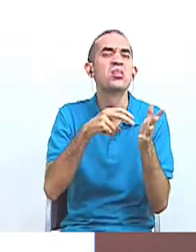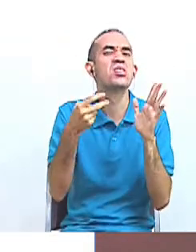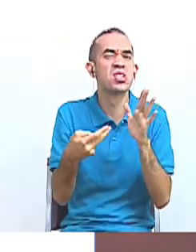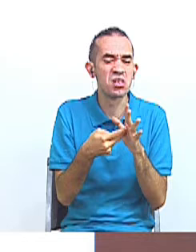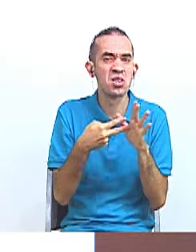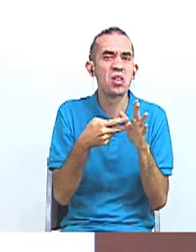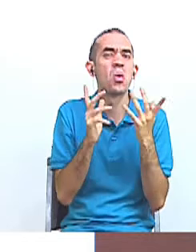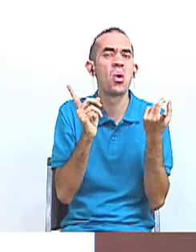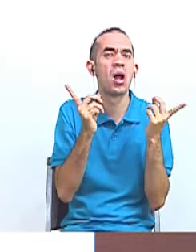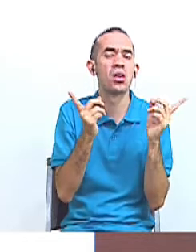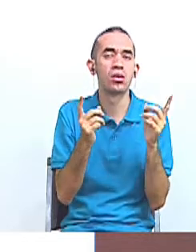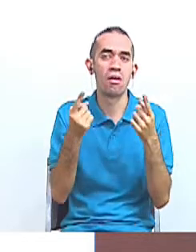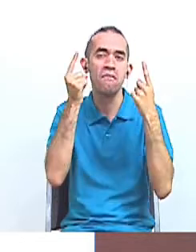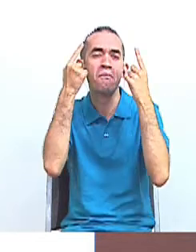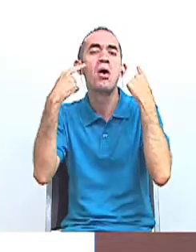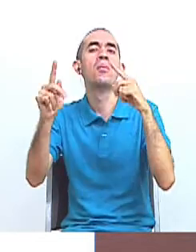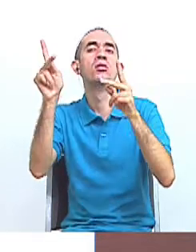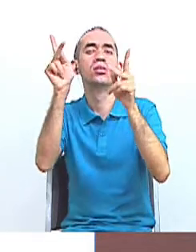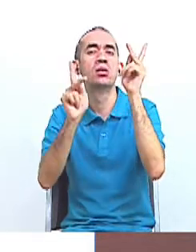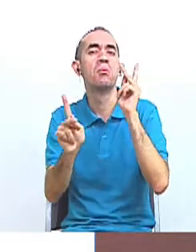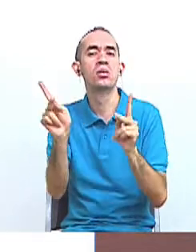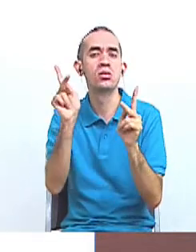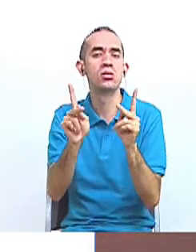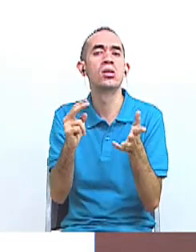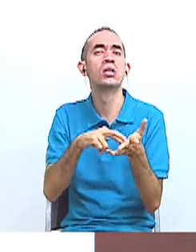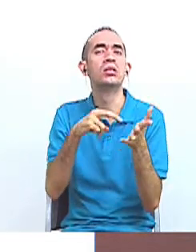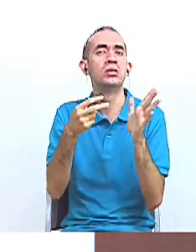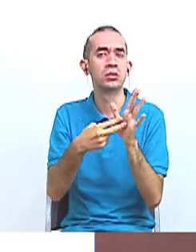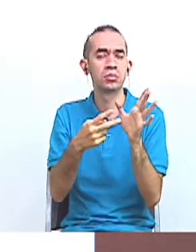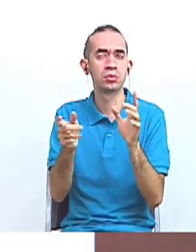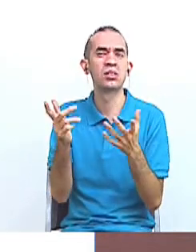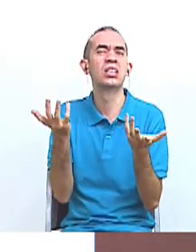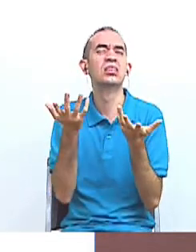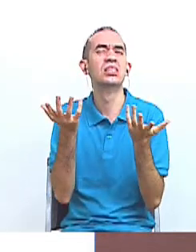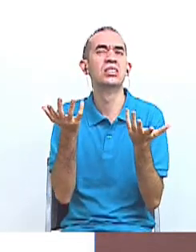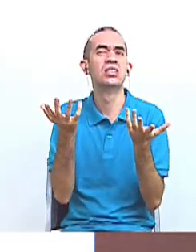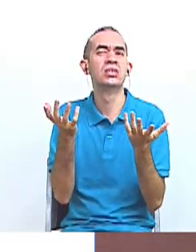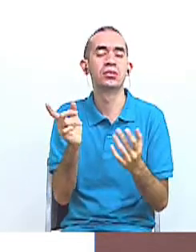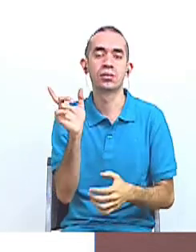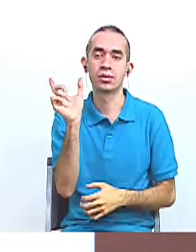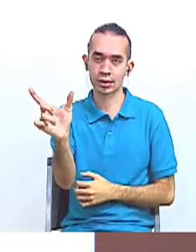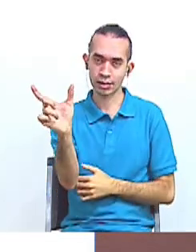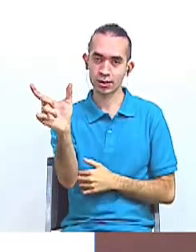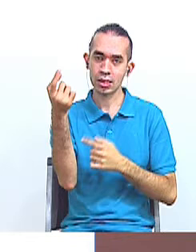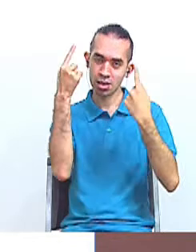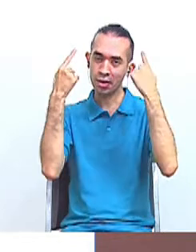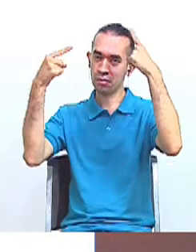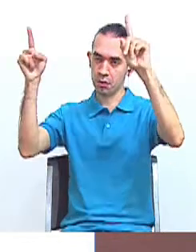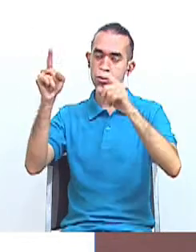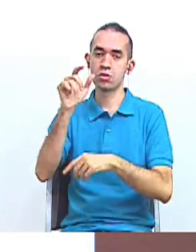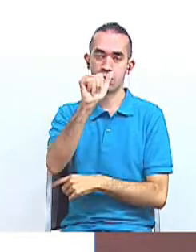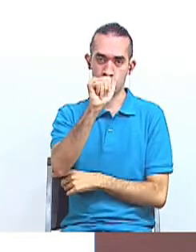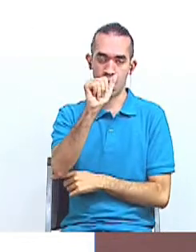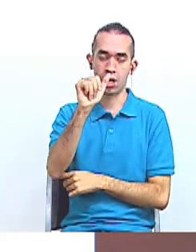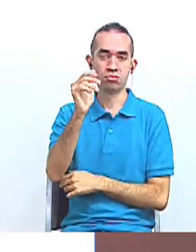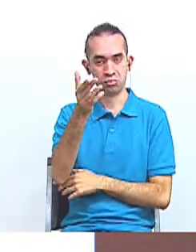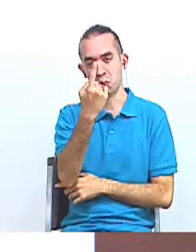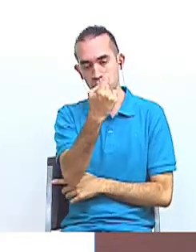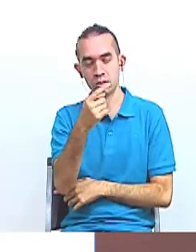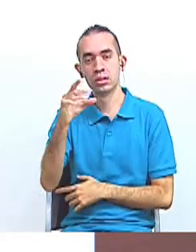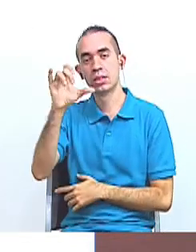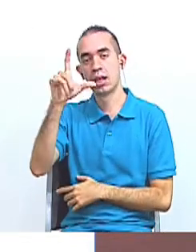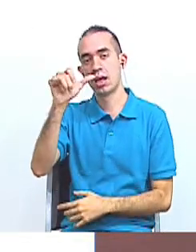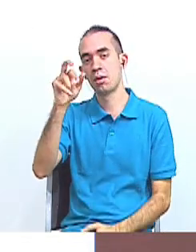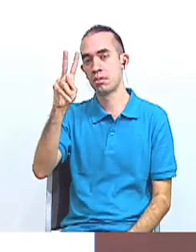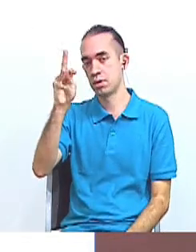one. A very famous person is actually who? A celebrity, yes.